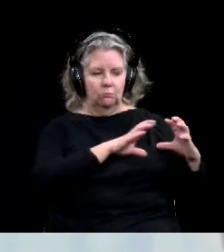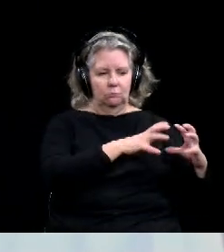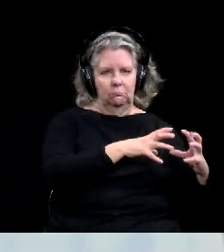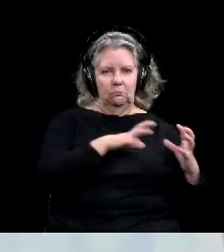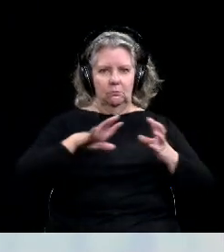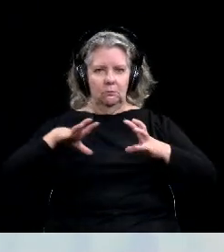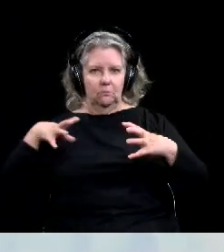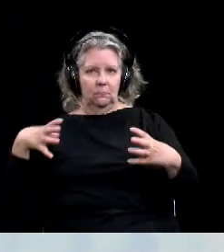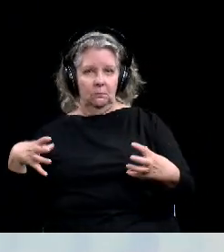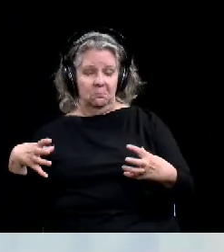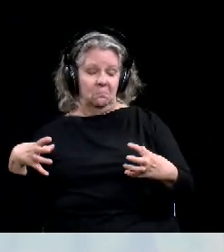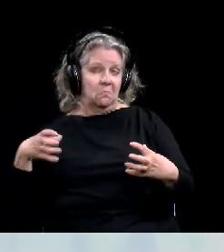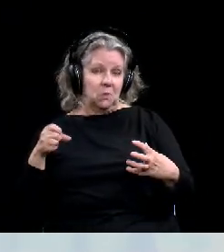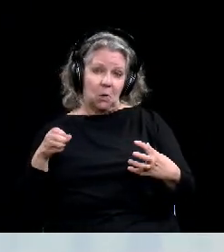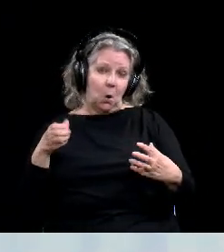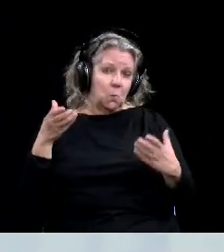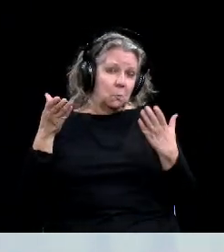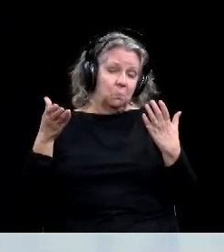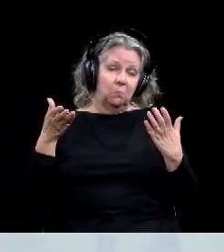our